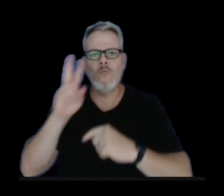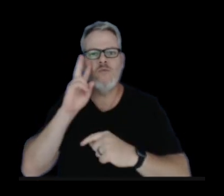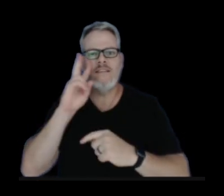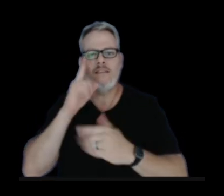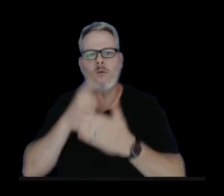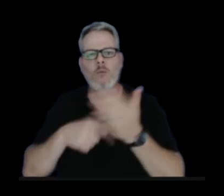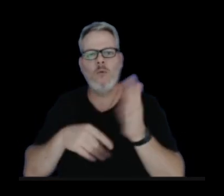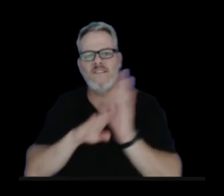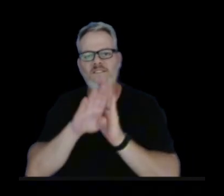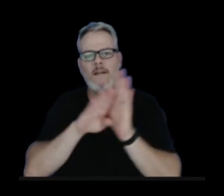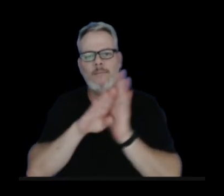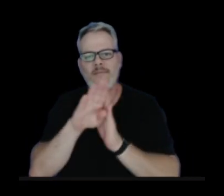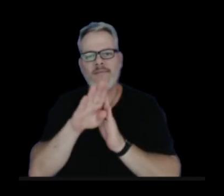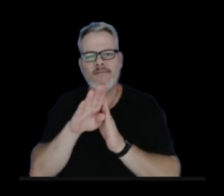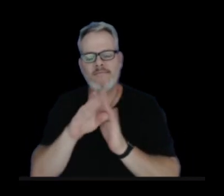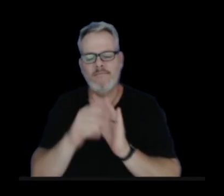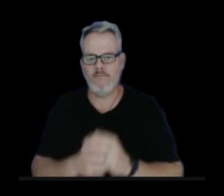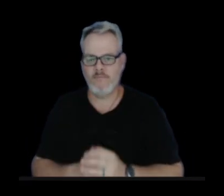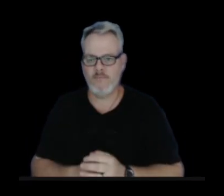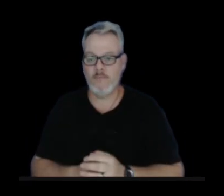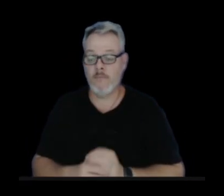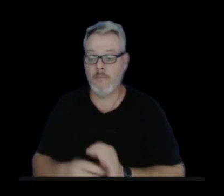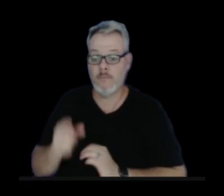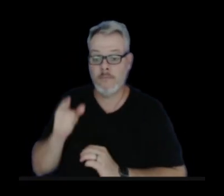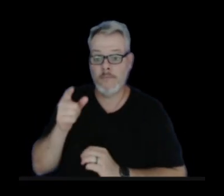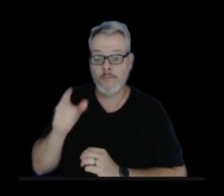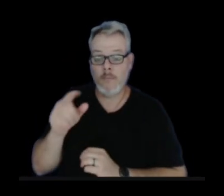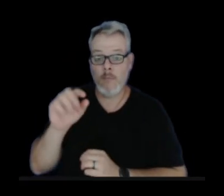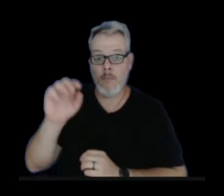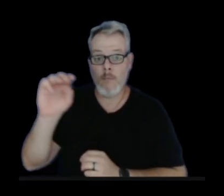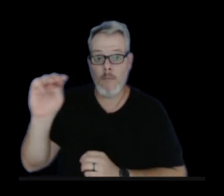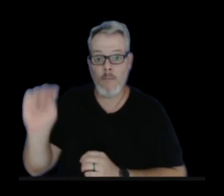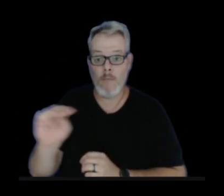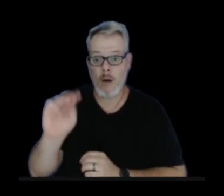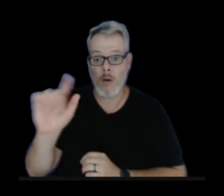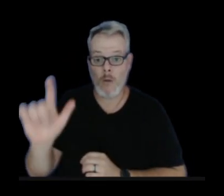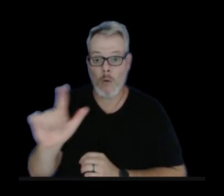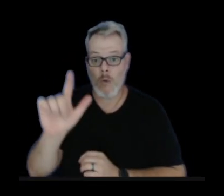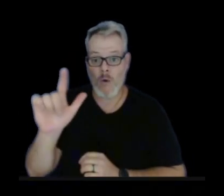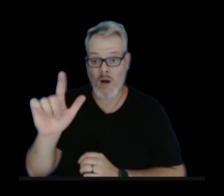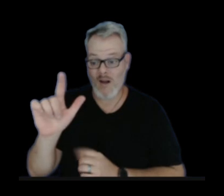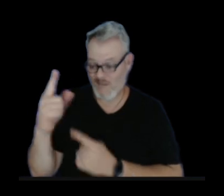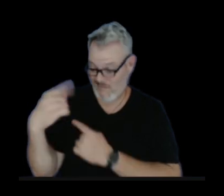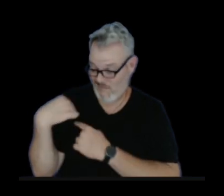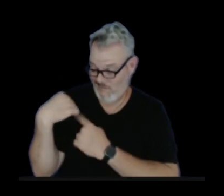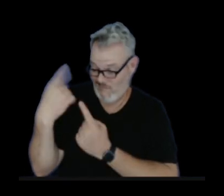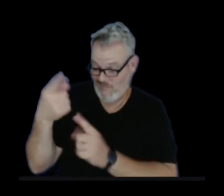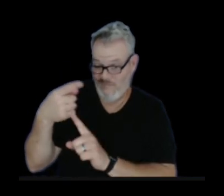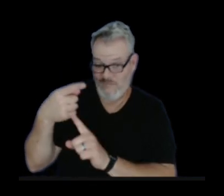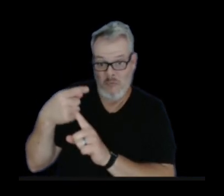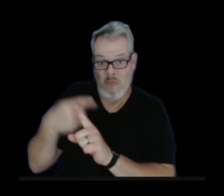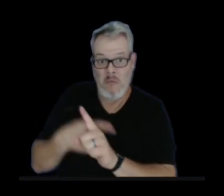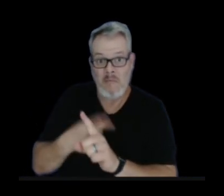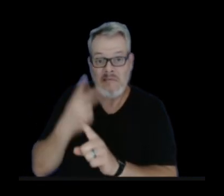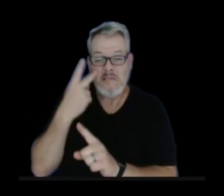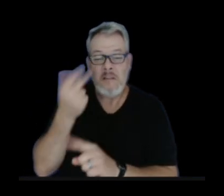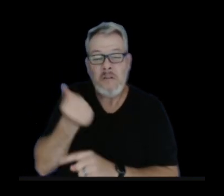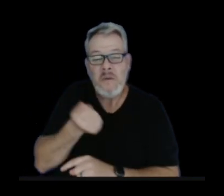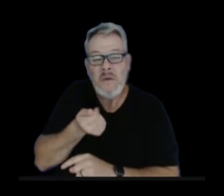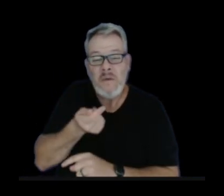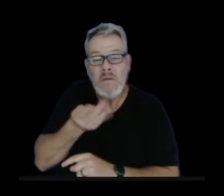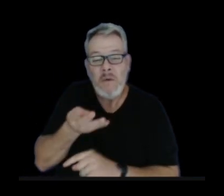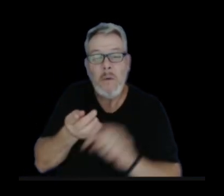On neighboring Mauna Loa, these are the earthquakes for the whole last month. And you can see there are not a whole lot, but they are occurring at a background